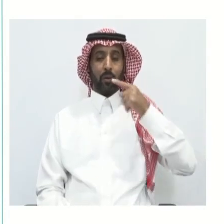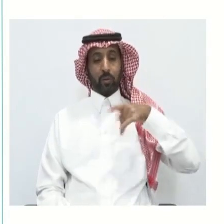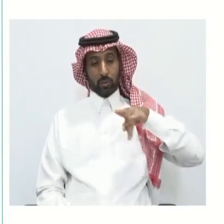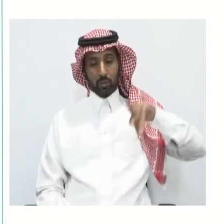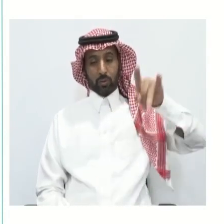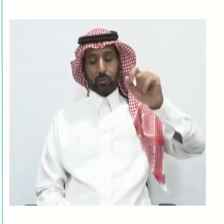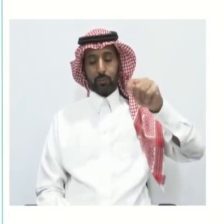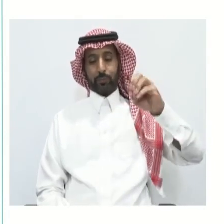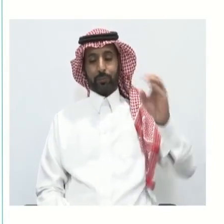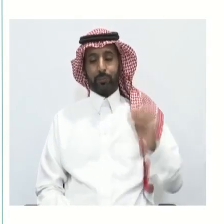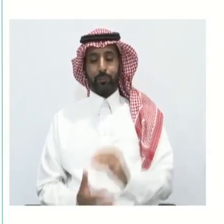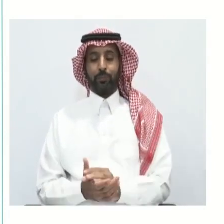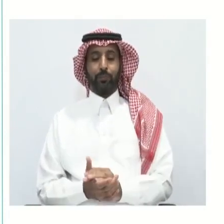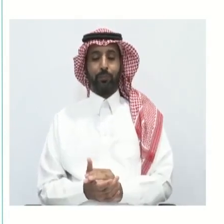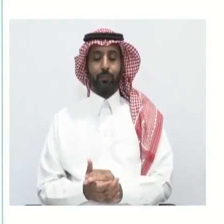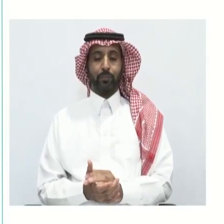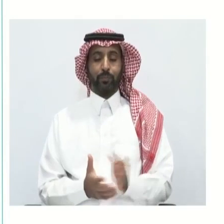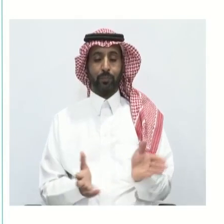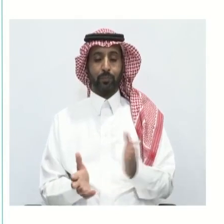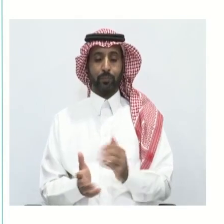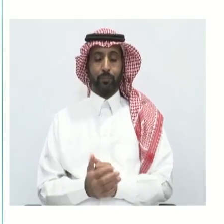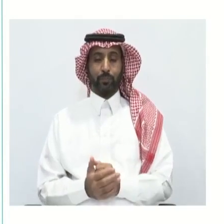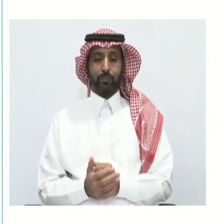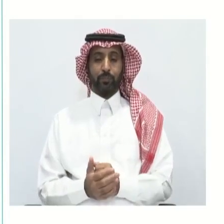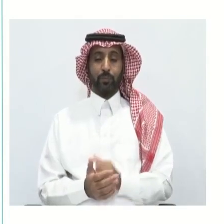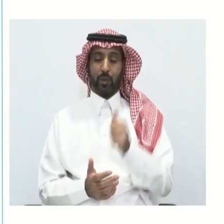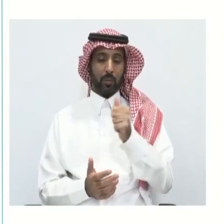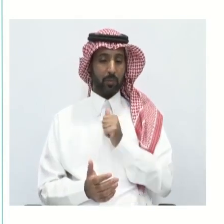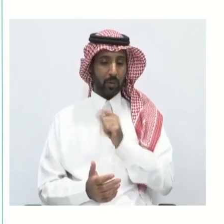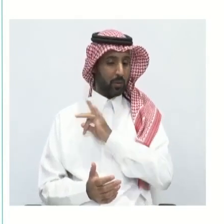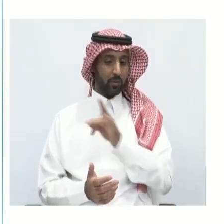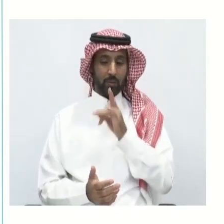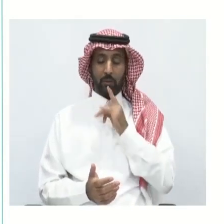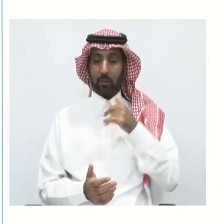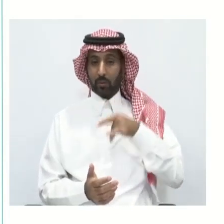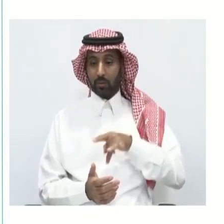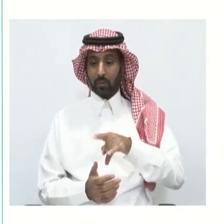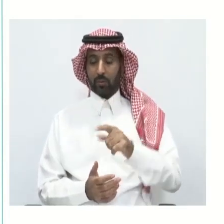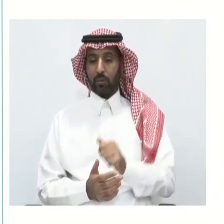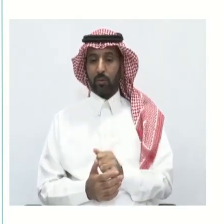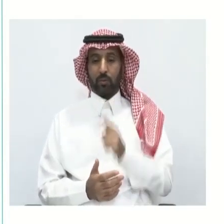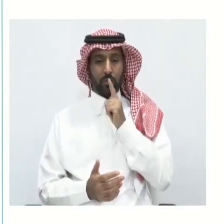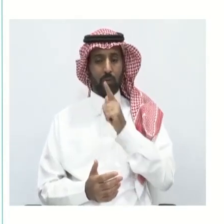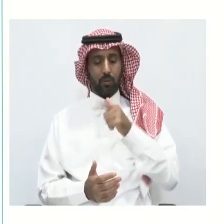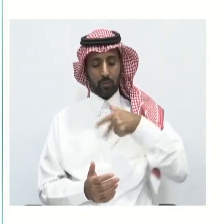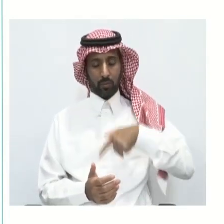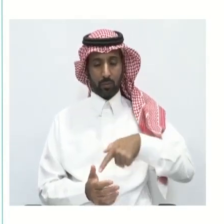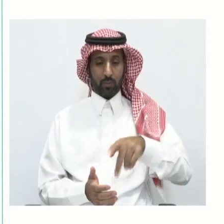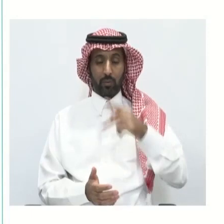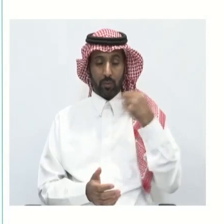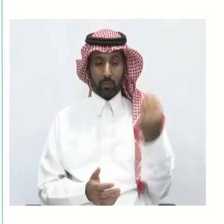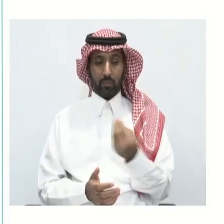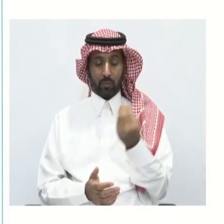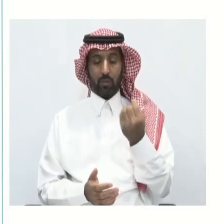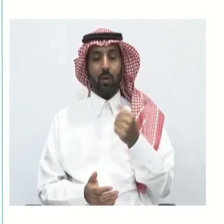he's going to travel to Jordan. And the negative here you can see, I'm not going to visit Petra. I'm not going to visit Petra.